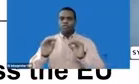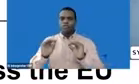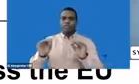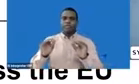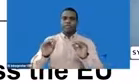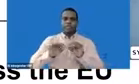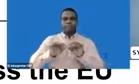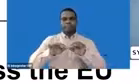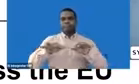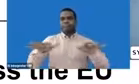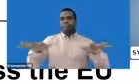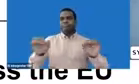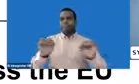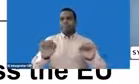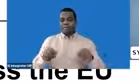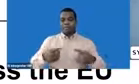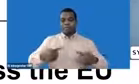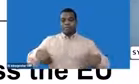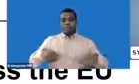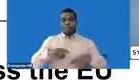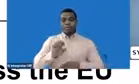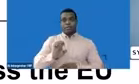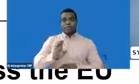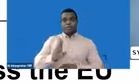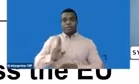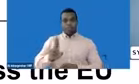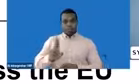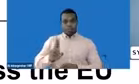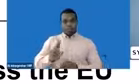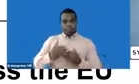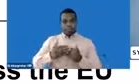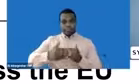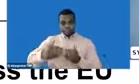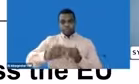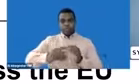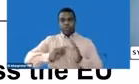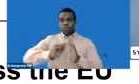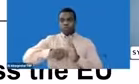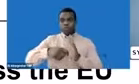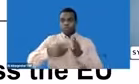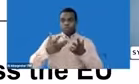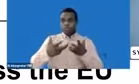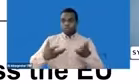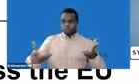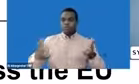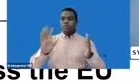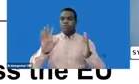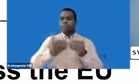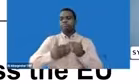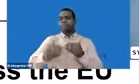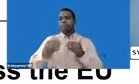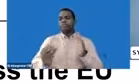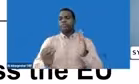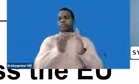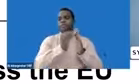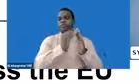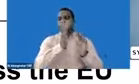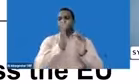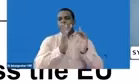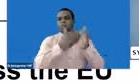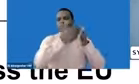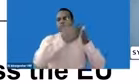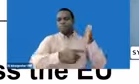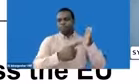Blind Union will also share the materials with its partners and